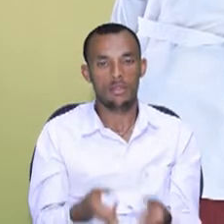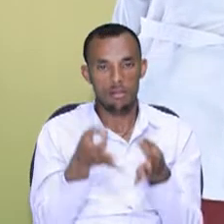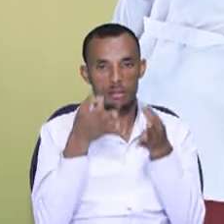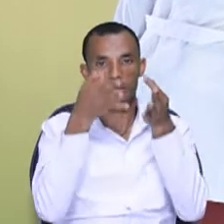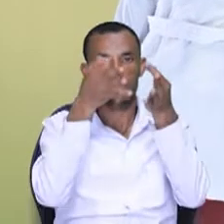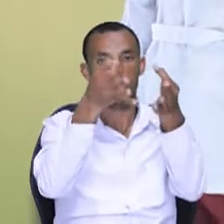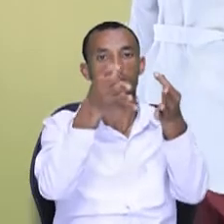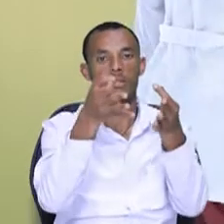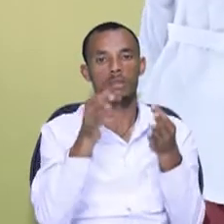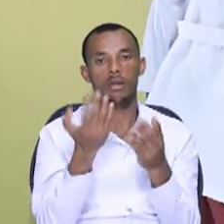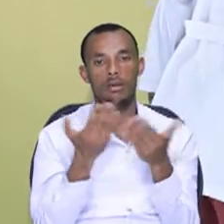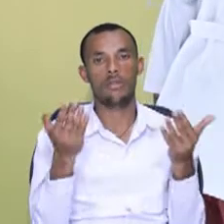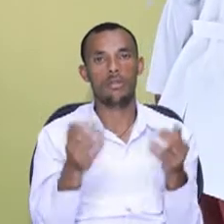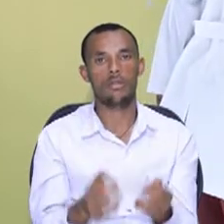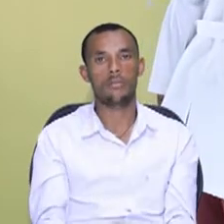Transition